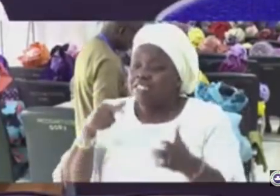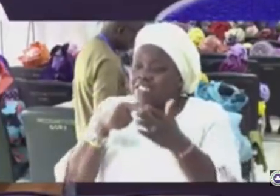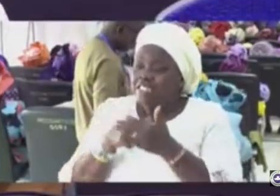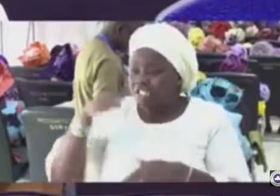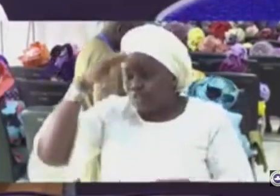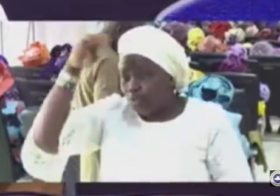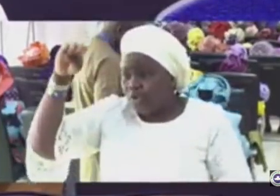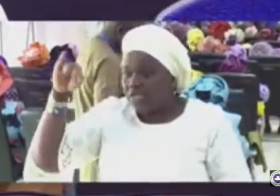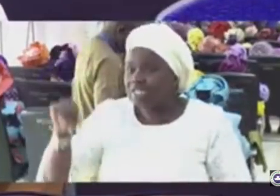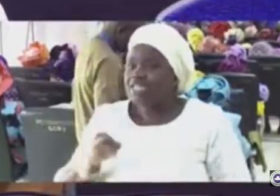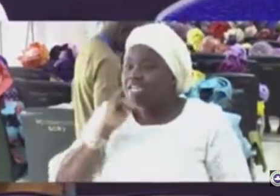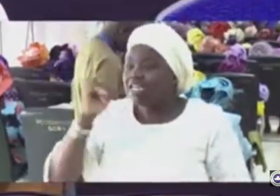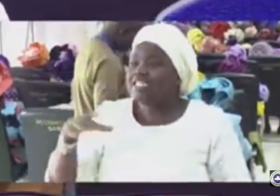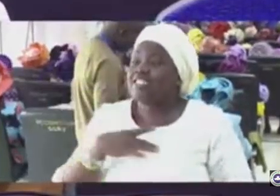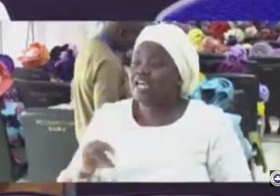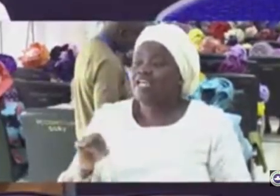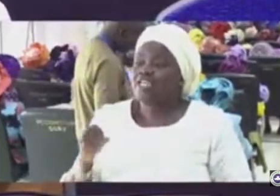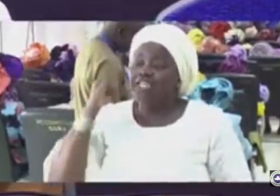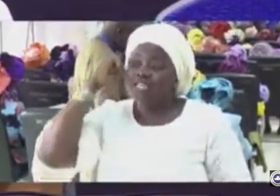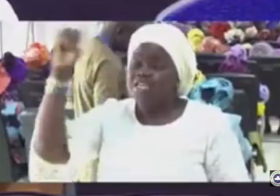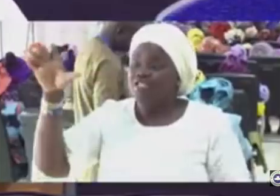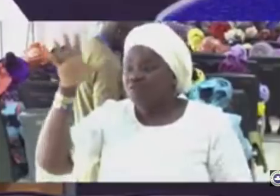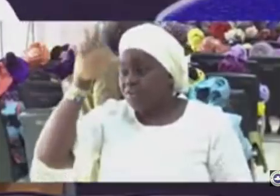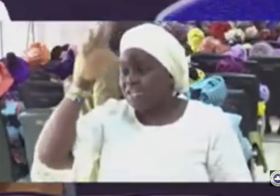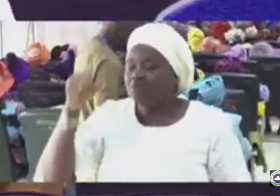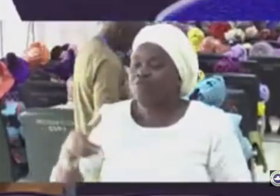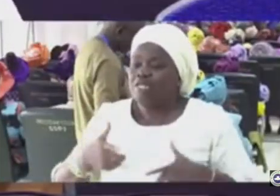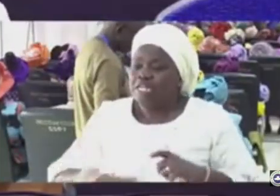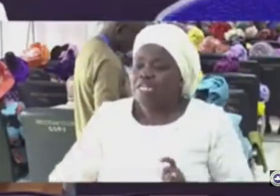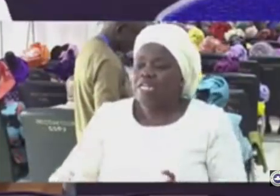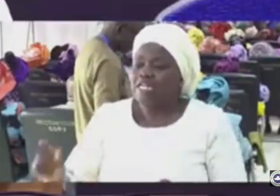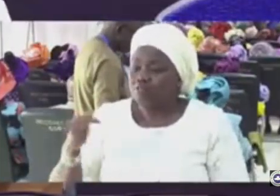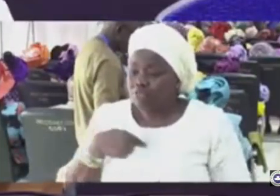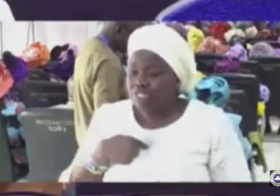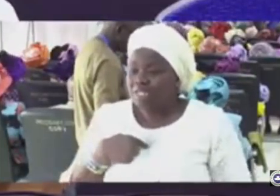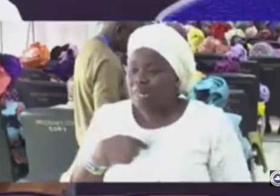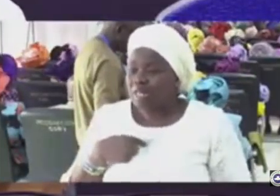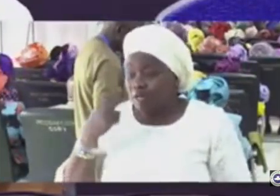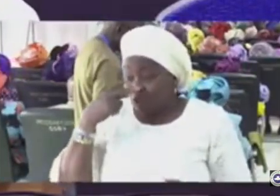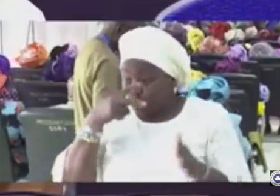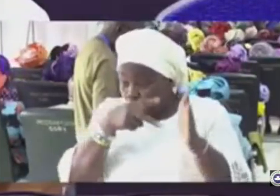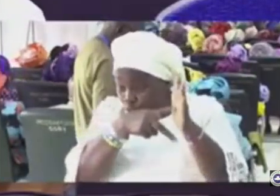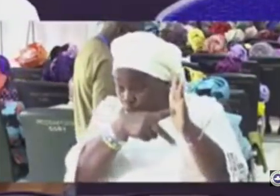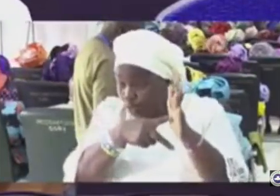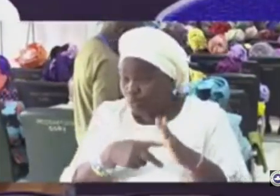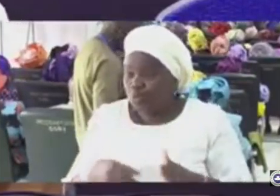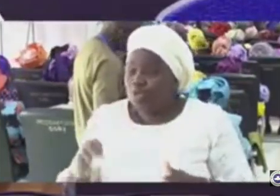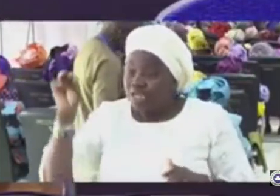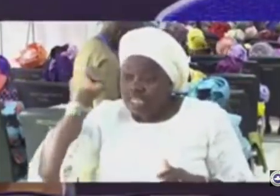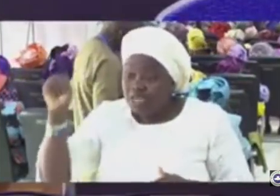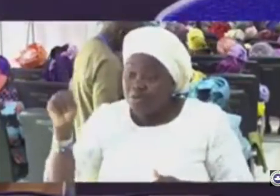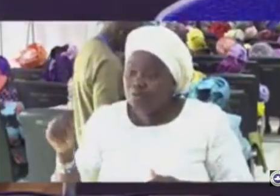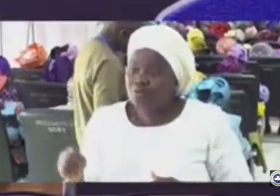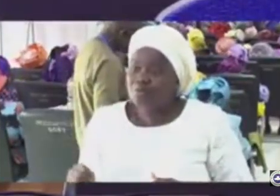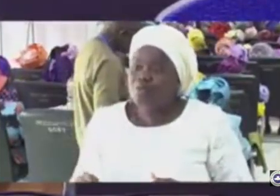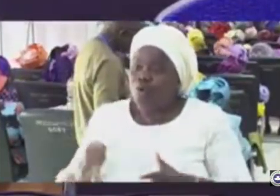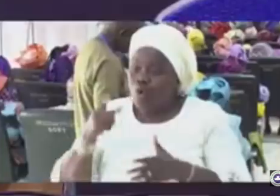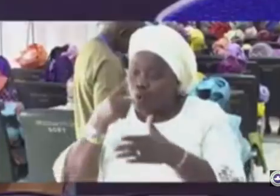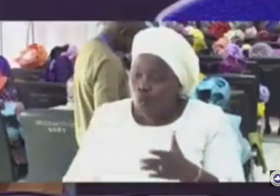what I can do in return. You all know this. You know this very well.